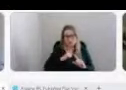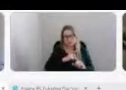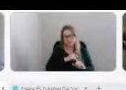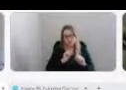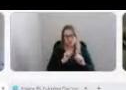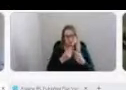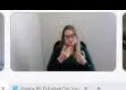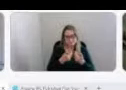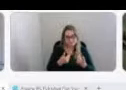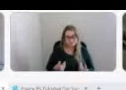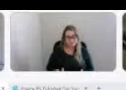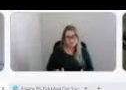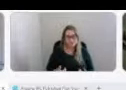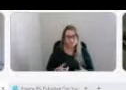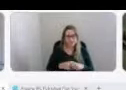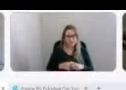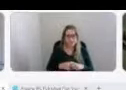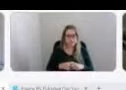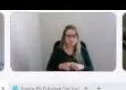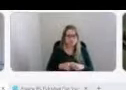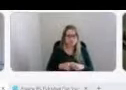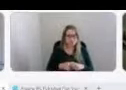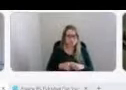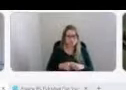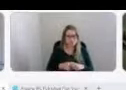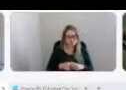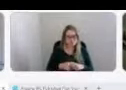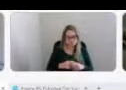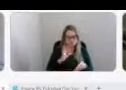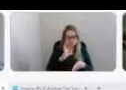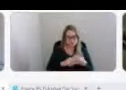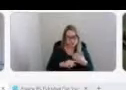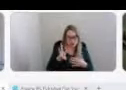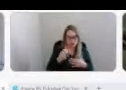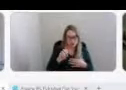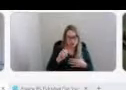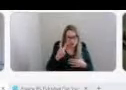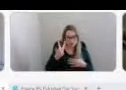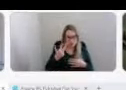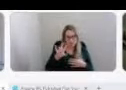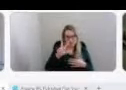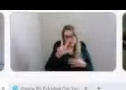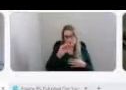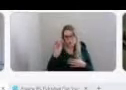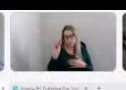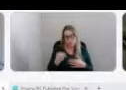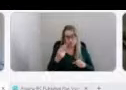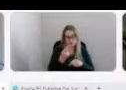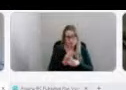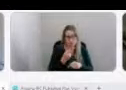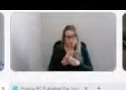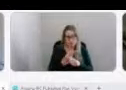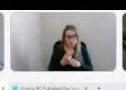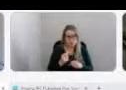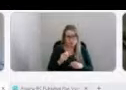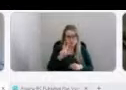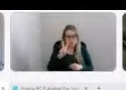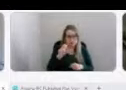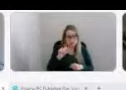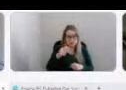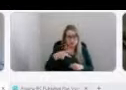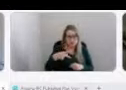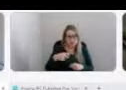is as follows the deviation is minus 6.73 using the standard vap the